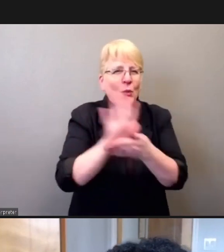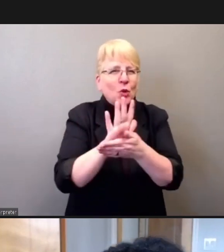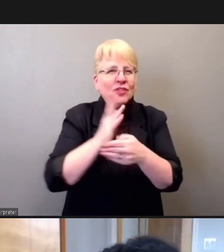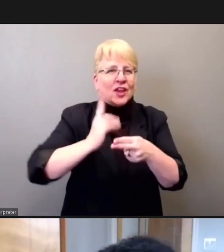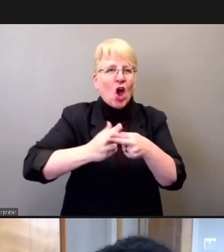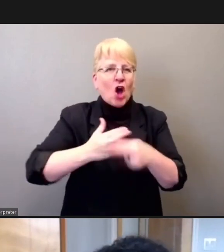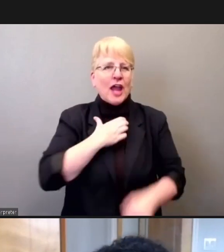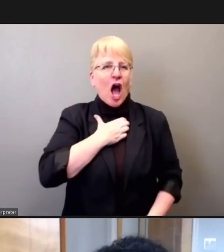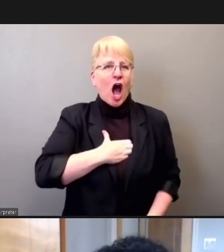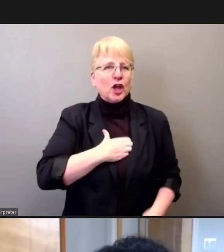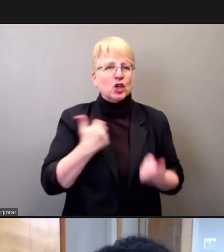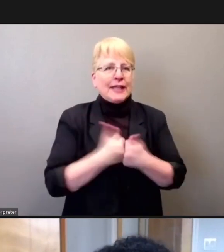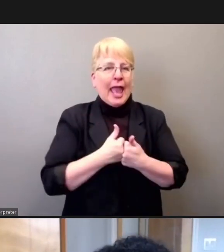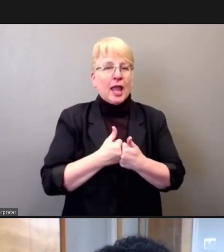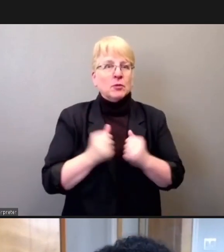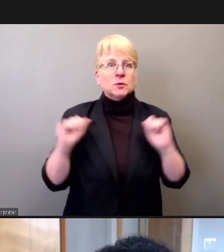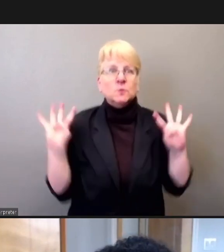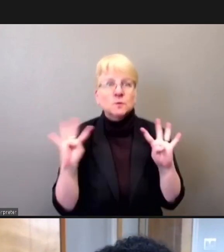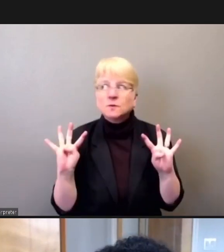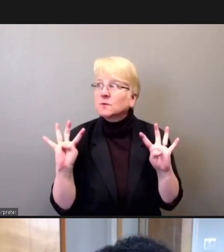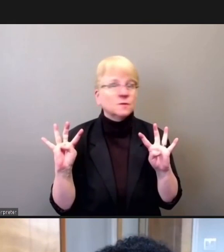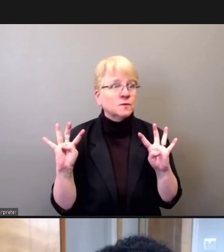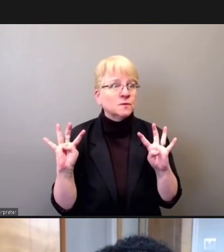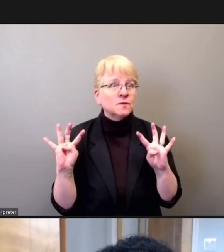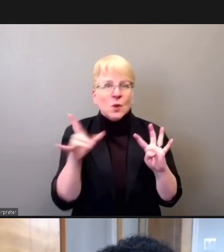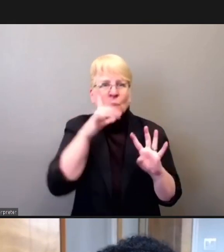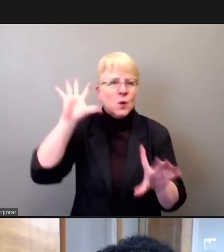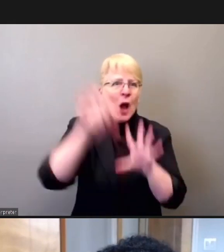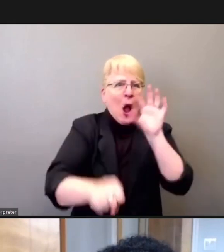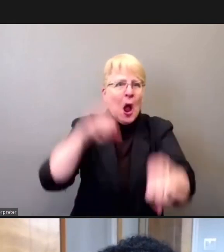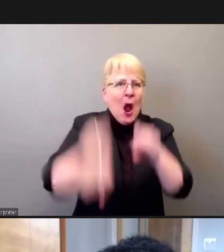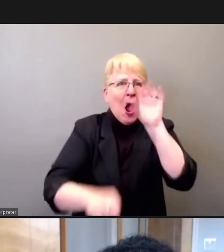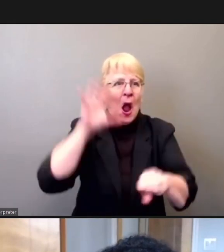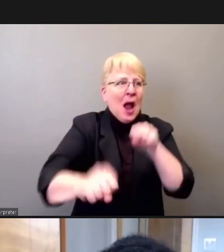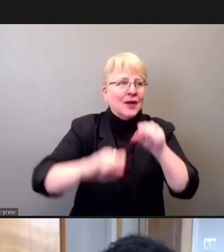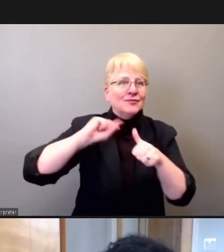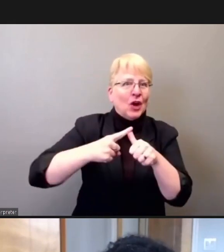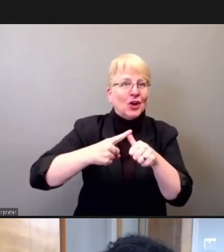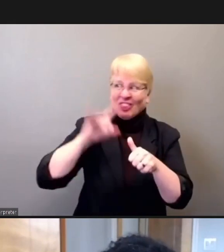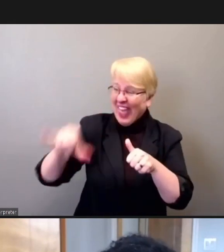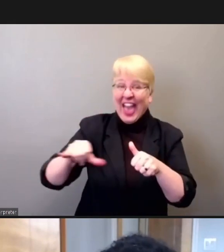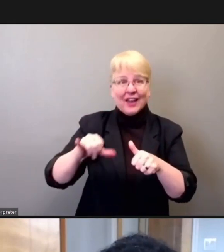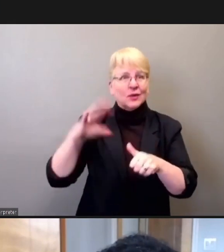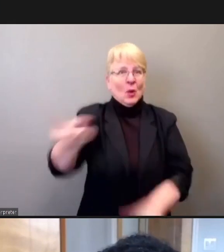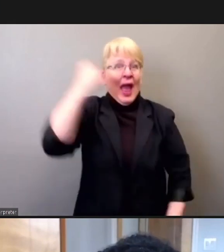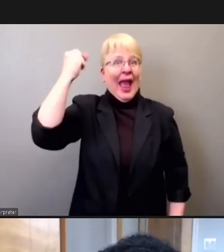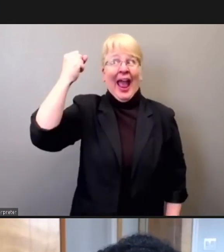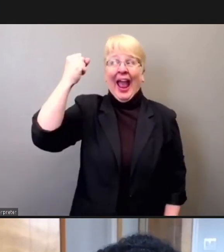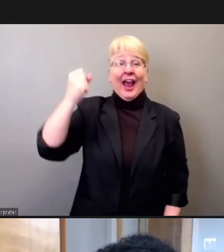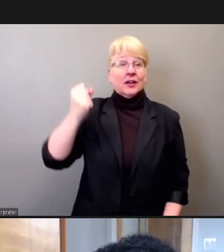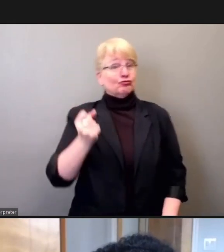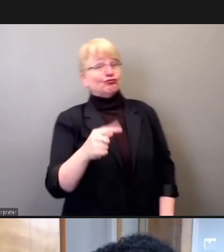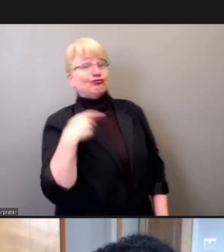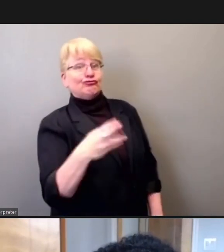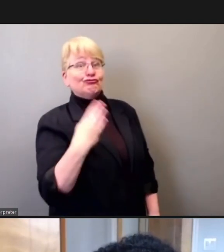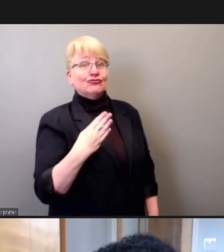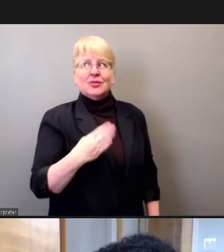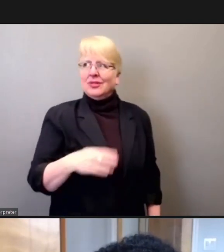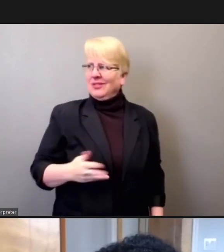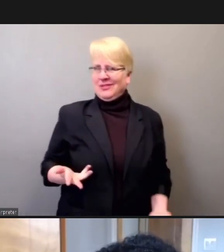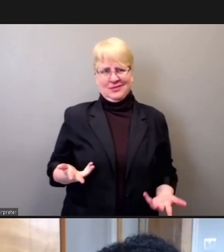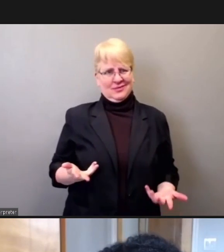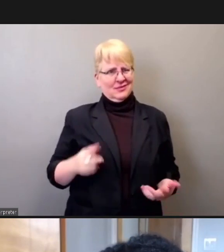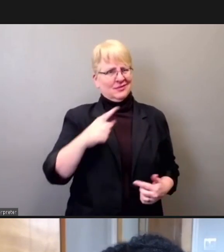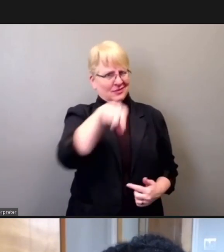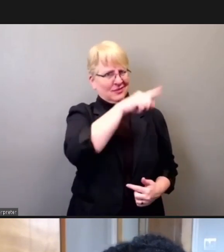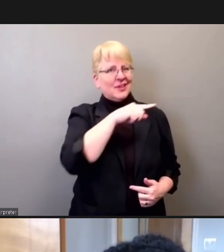about Texas providers doing that. And certainly, in fact, the New Mexican did an